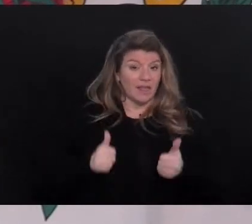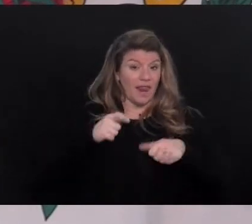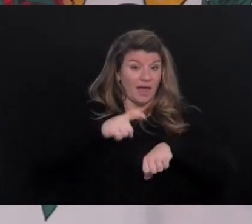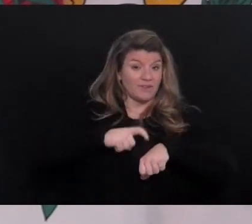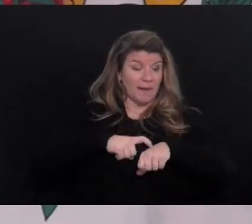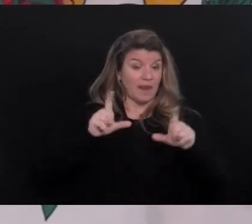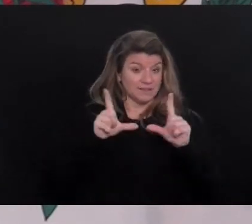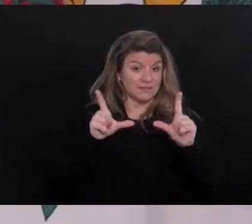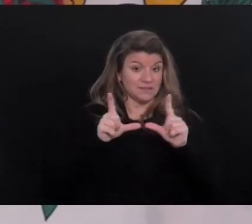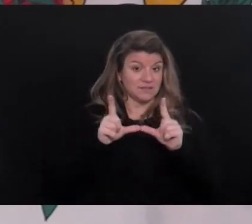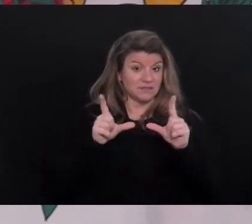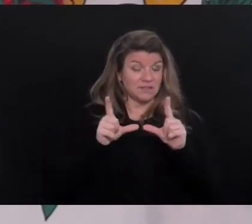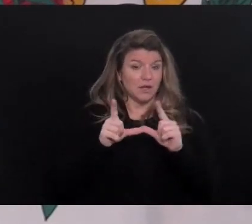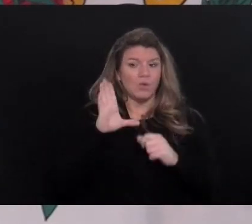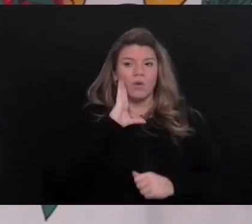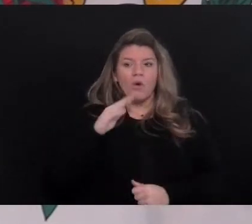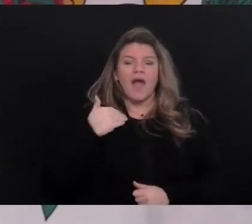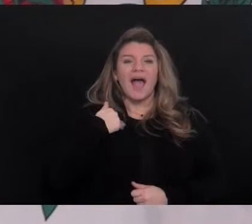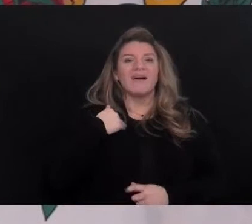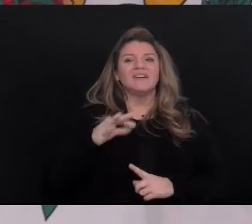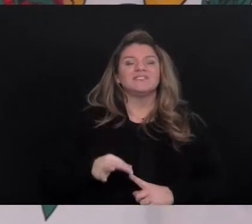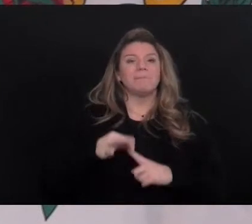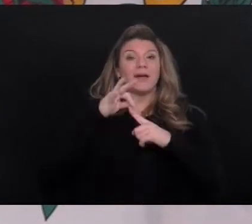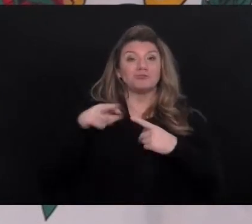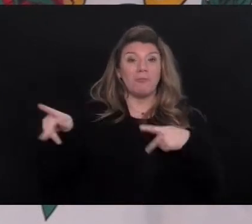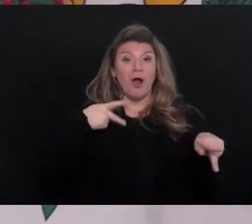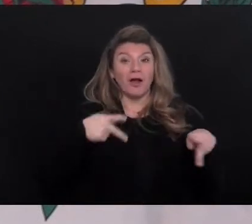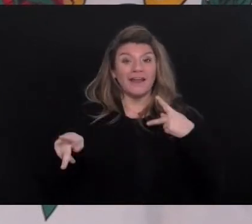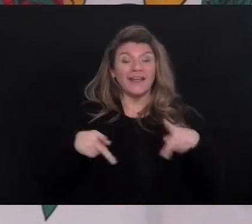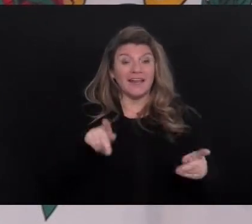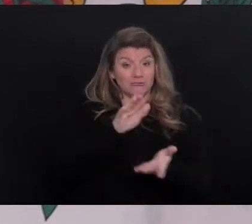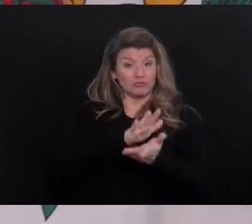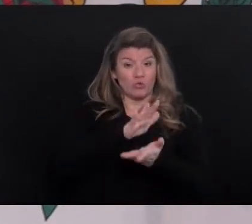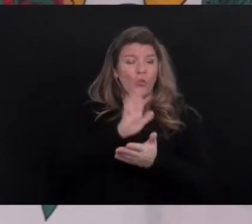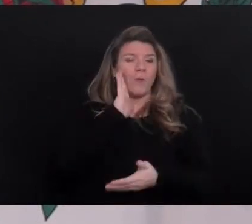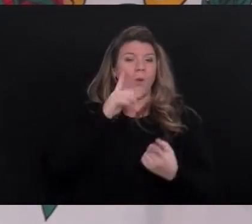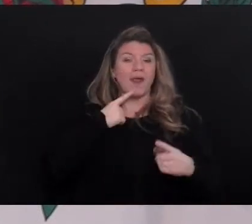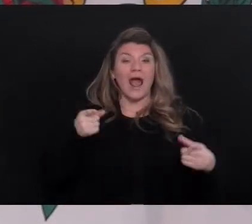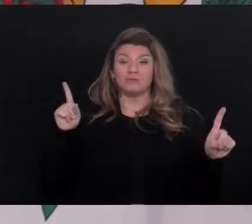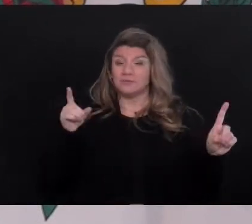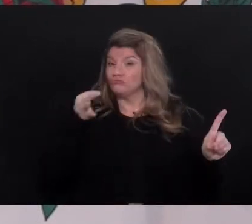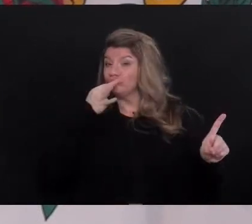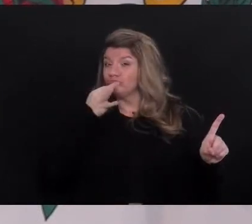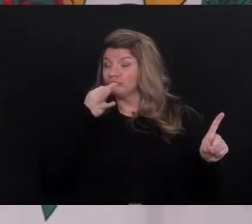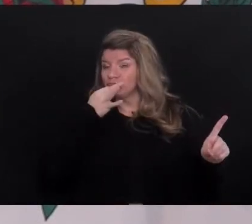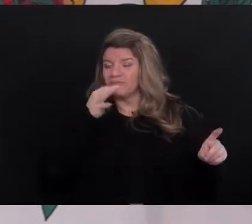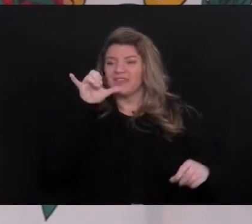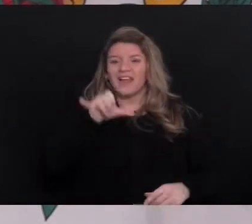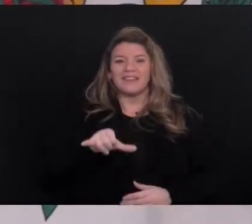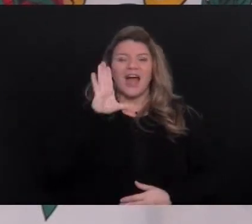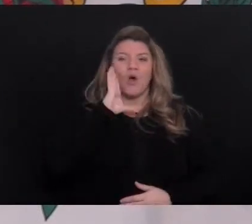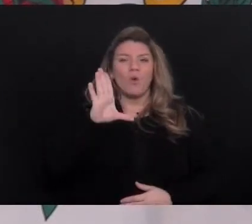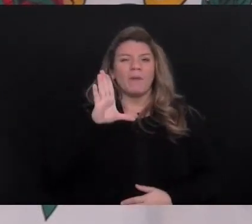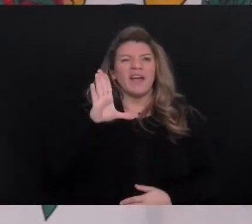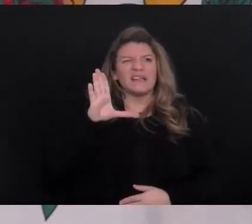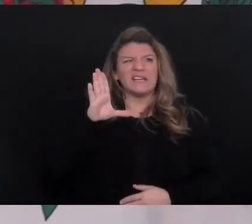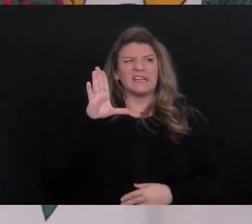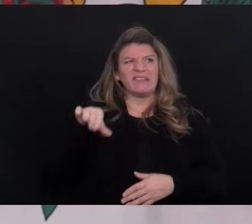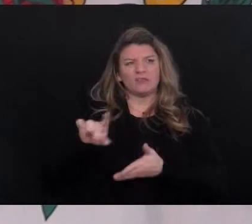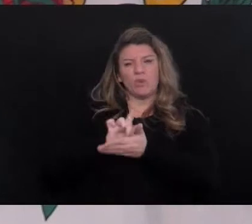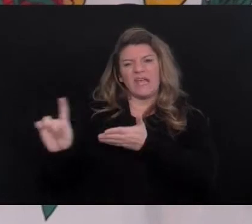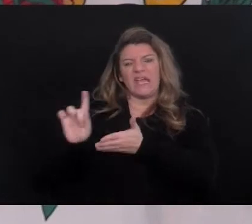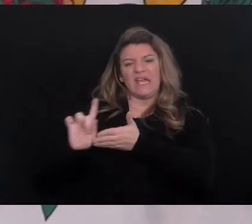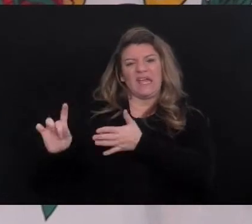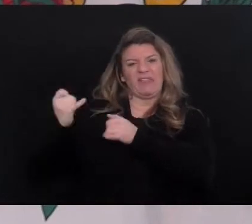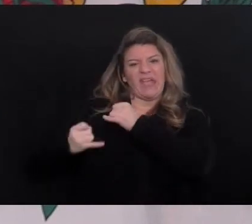and everything. We're going to have a special party at a school that we'll be announcing and everything, and that'll be toward the end of this week,